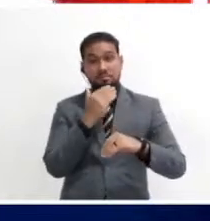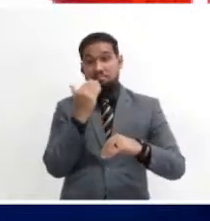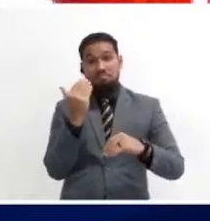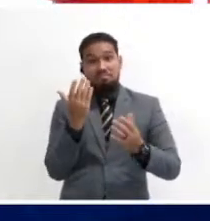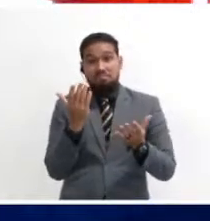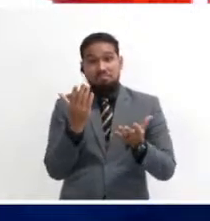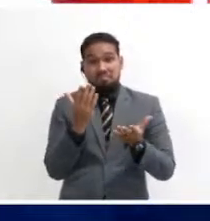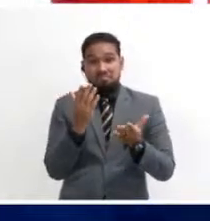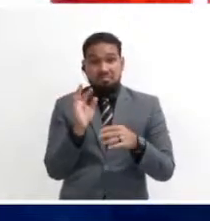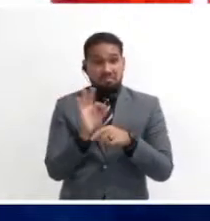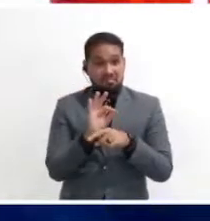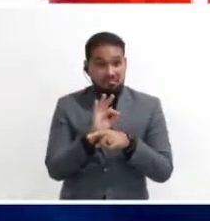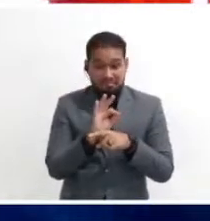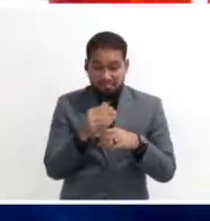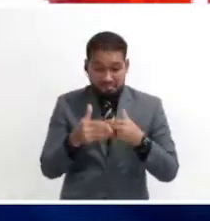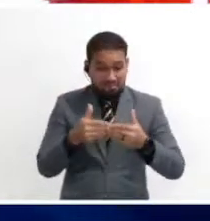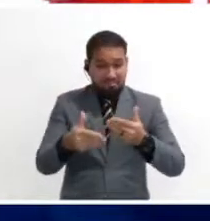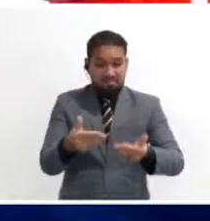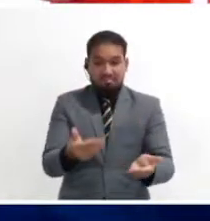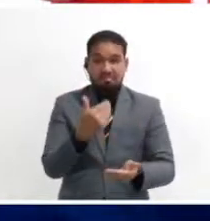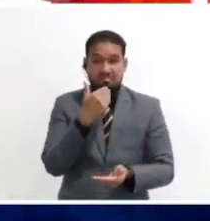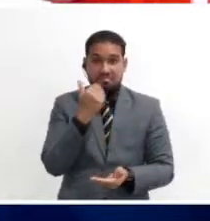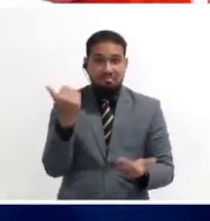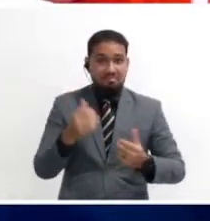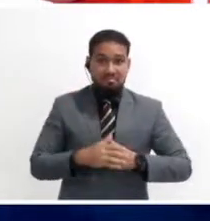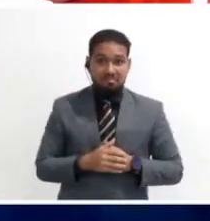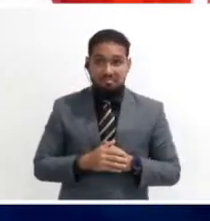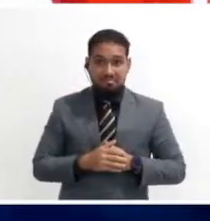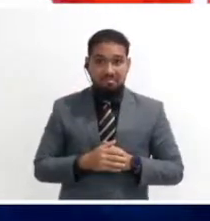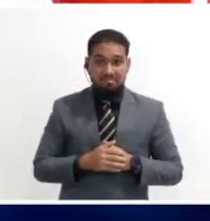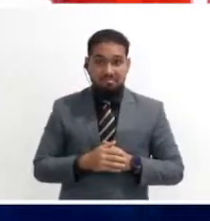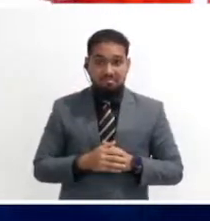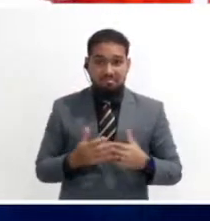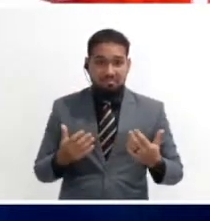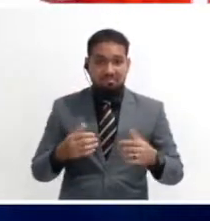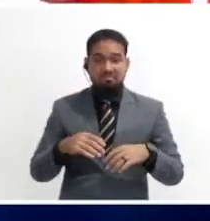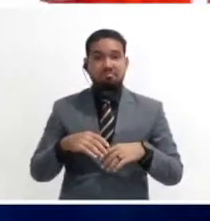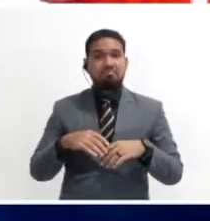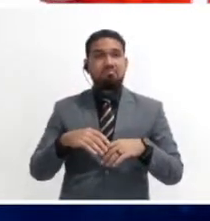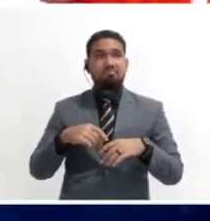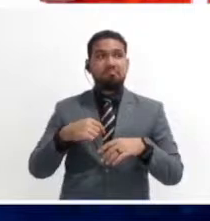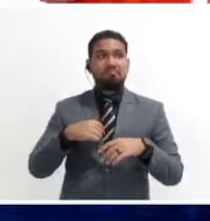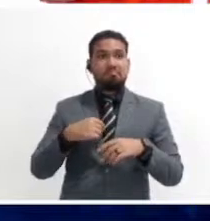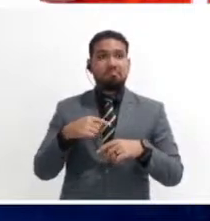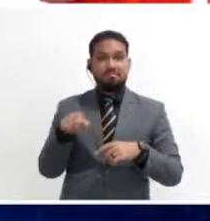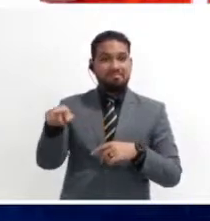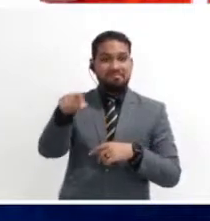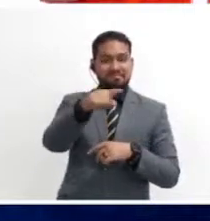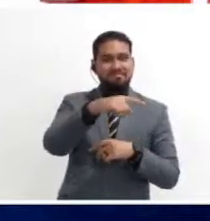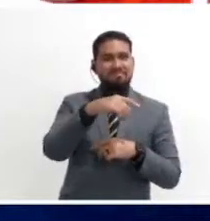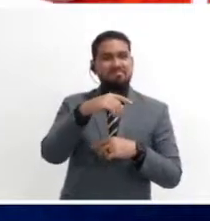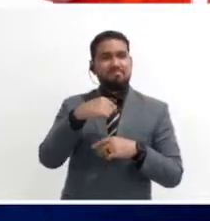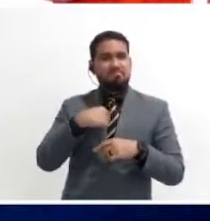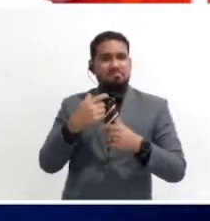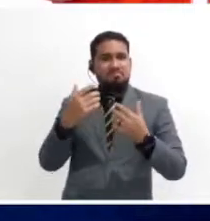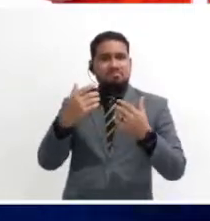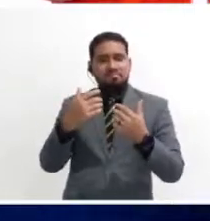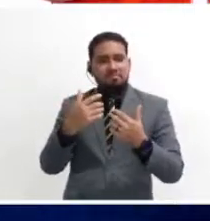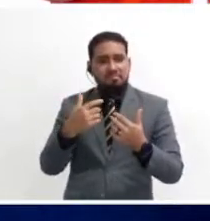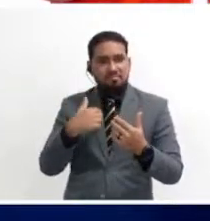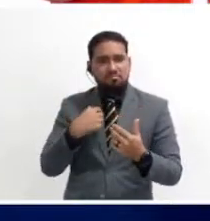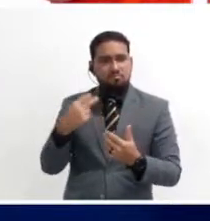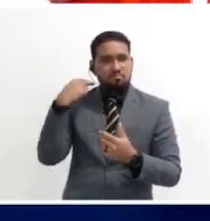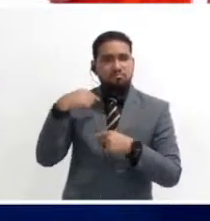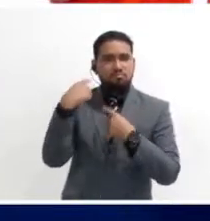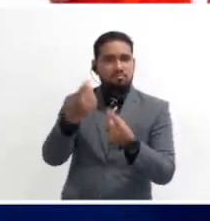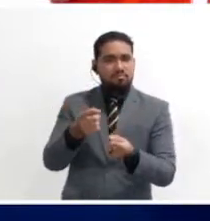for me, it's in your career, when you look back, because I guess I'm kind of at the end of my career, I look back at things I'm